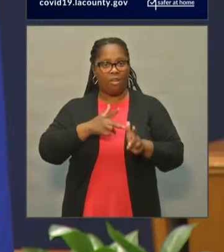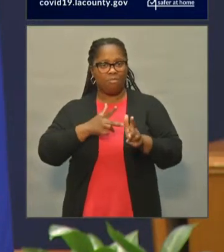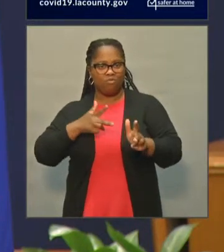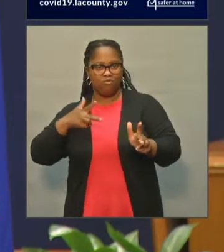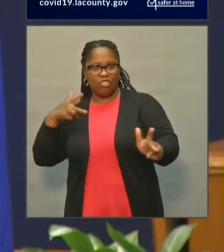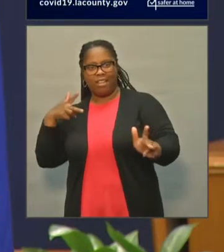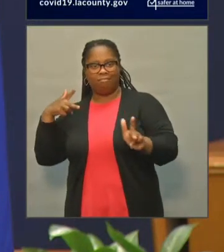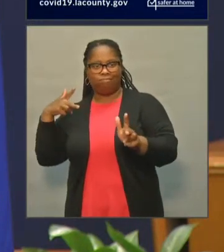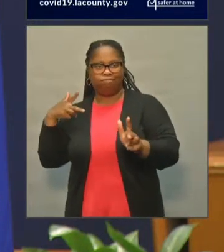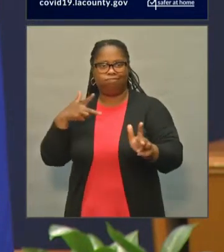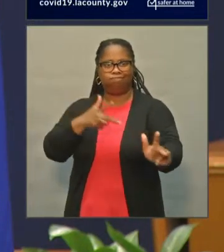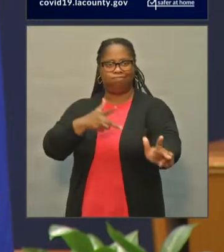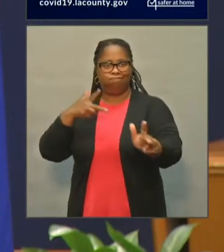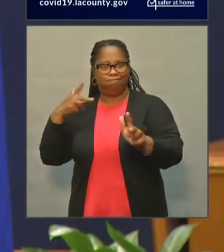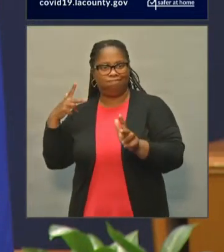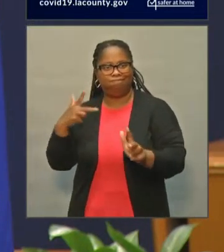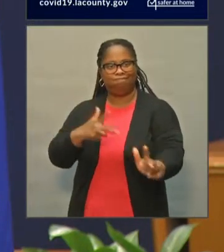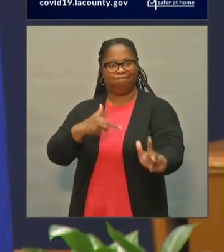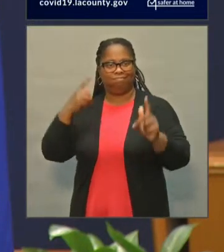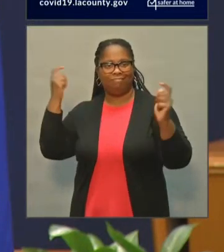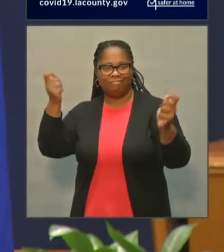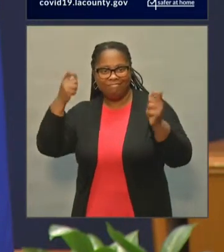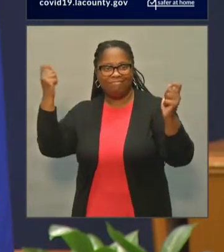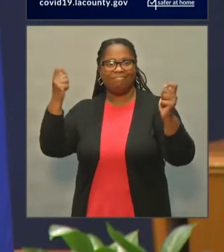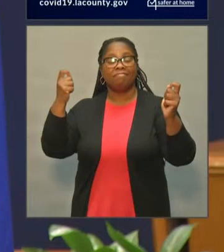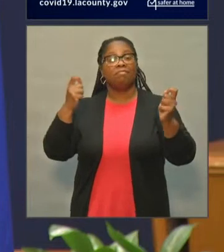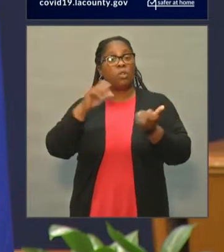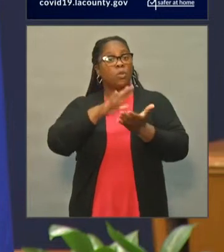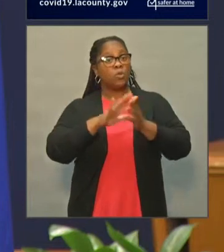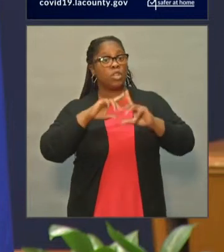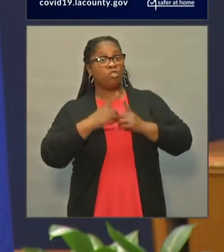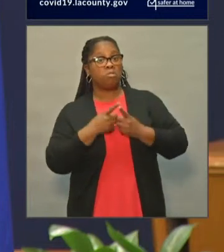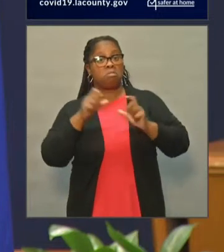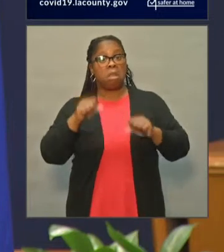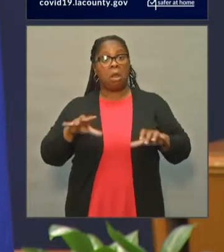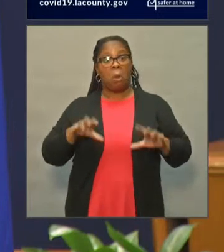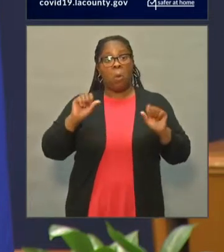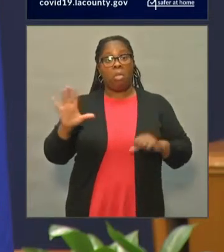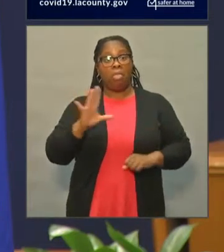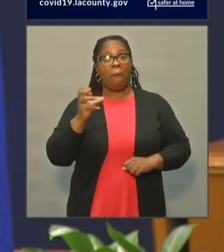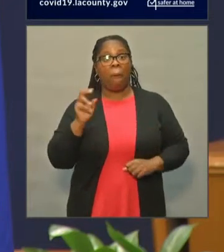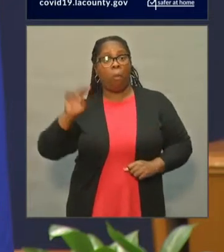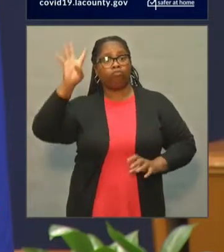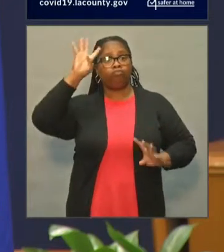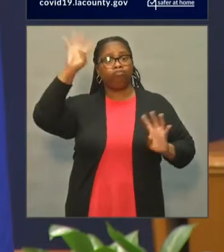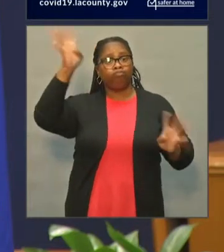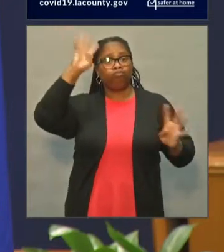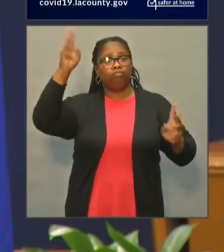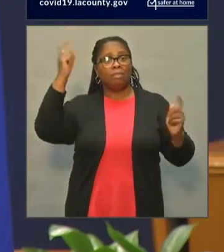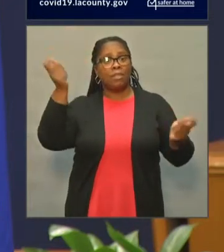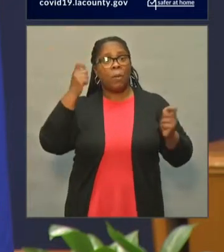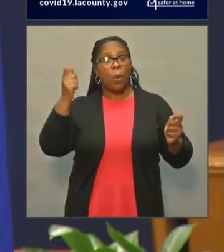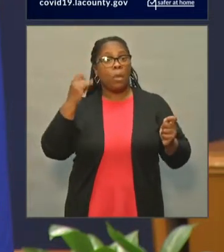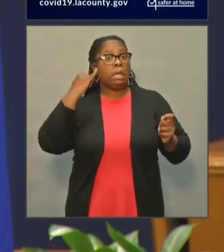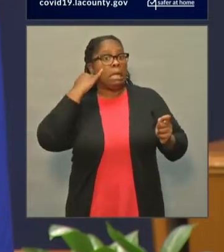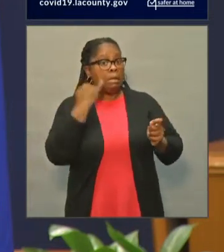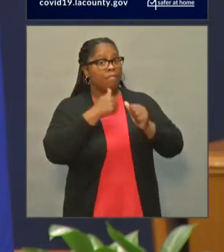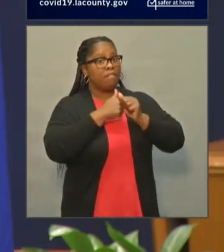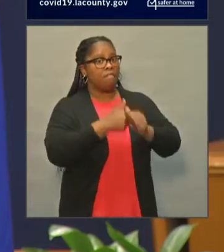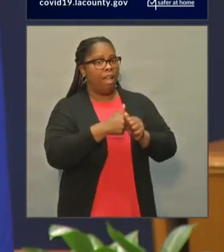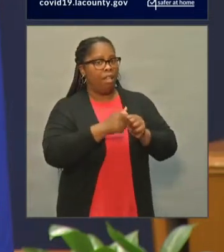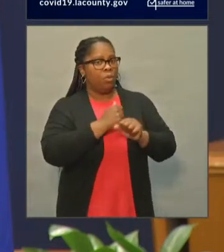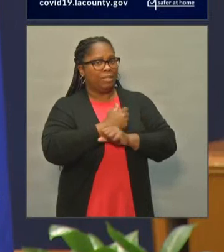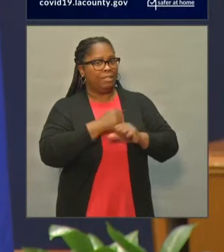their own innovative commemorative ceremonies if they present a plan that allows for safe distancing. I know in my